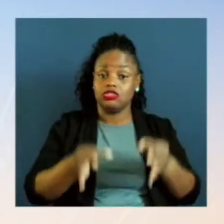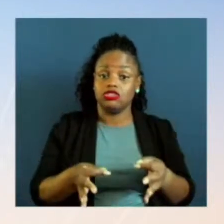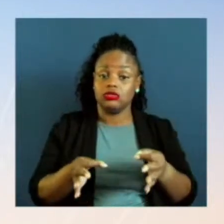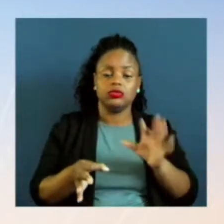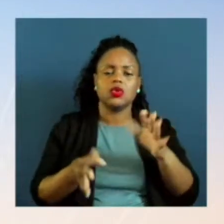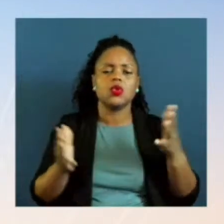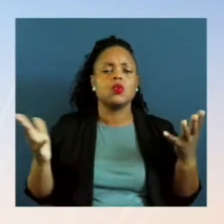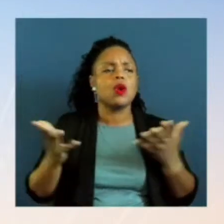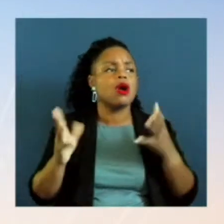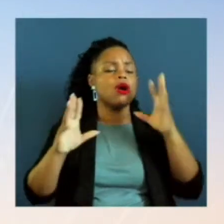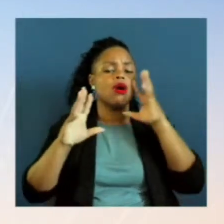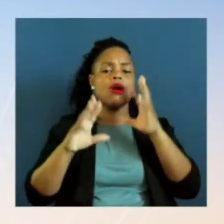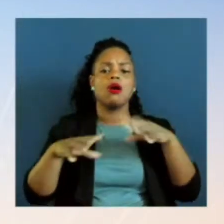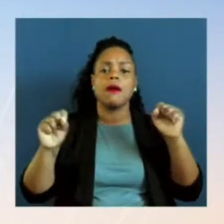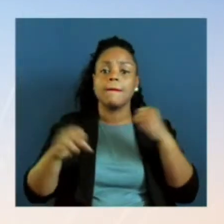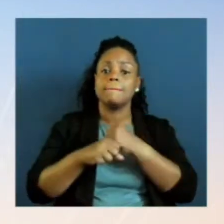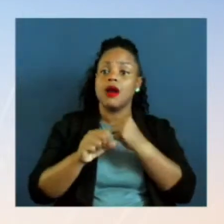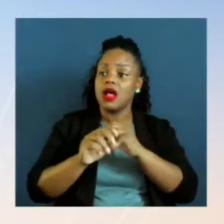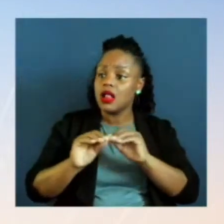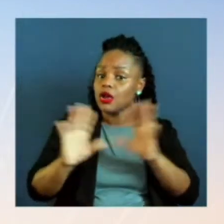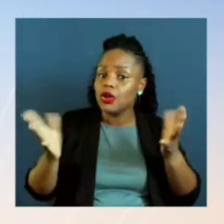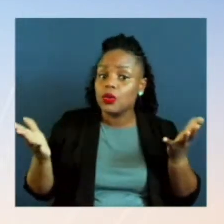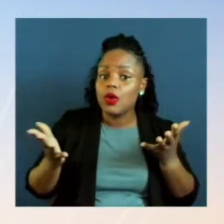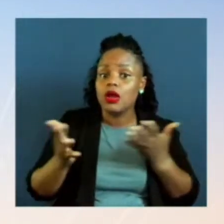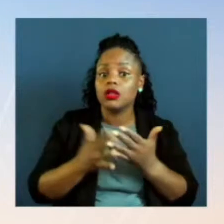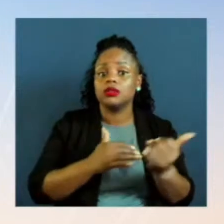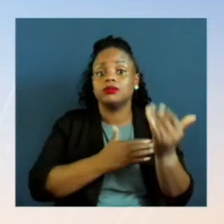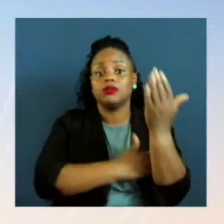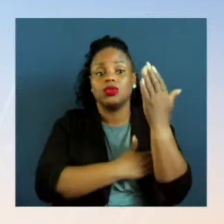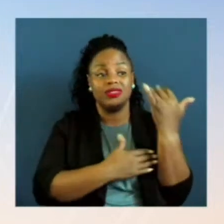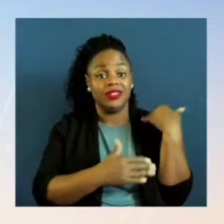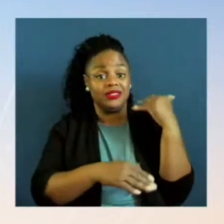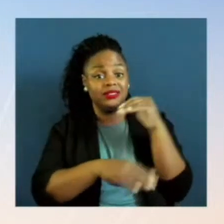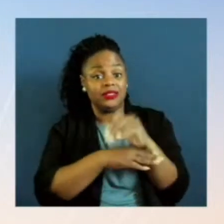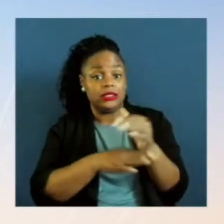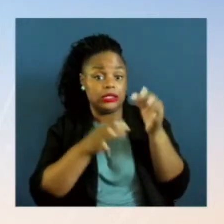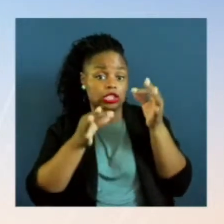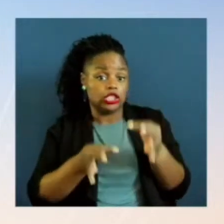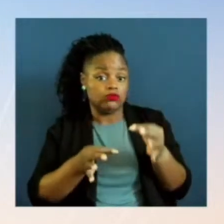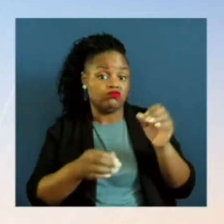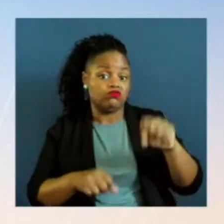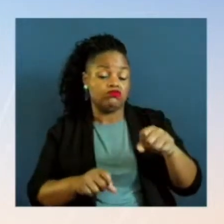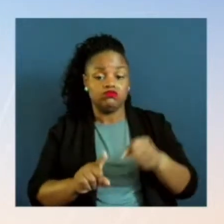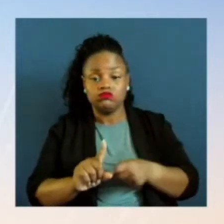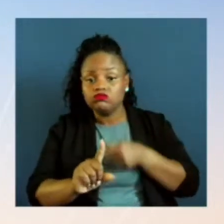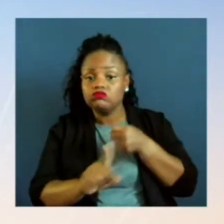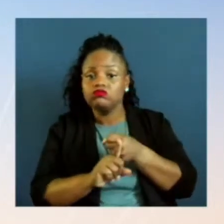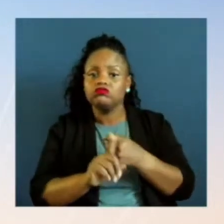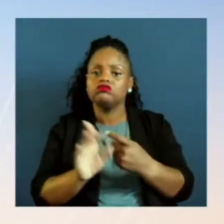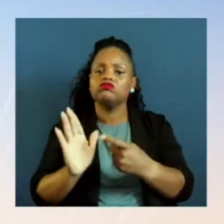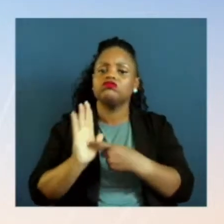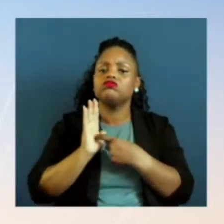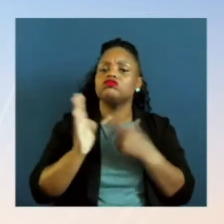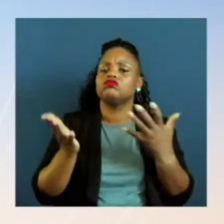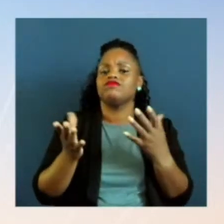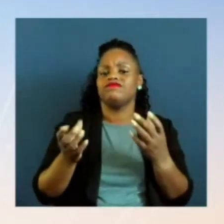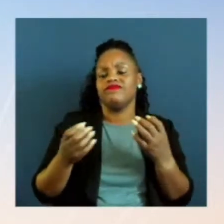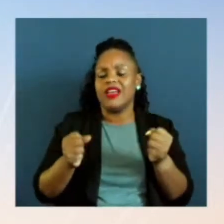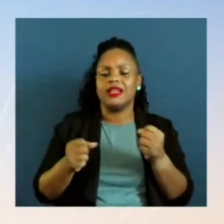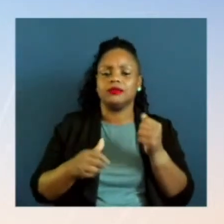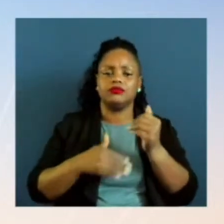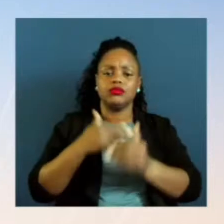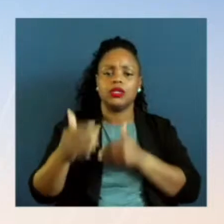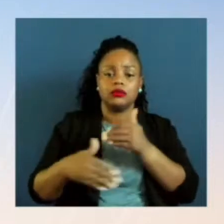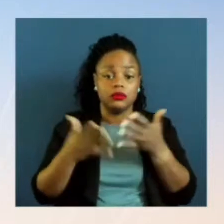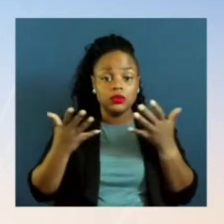that the impact of last night's decision should be immediate and requires an immediate process. So yes, he's asked the Gender Policy Council because he